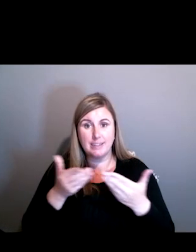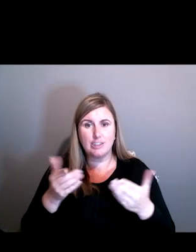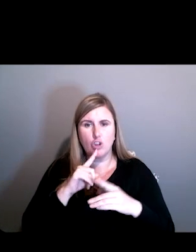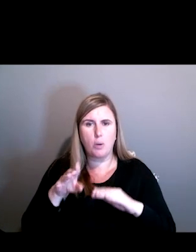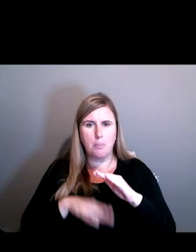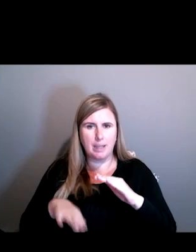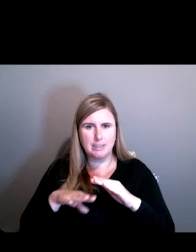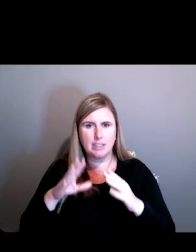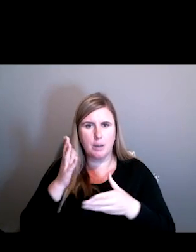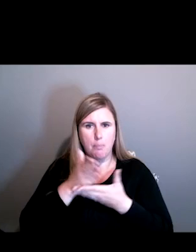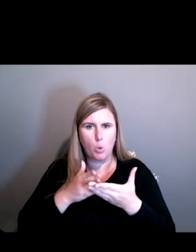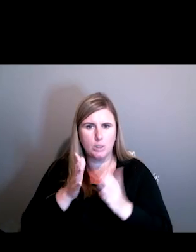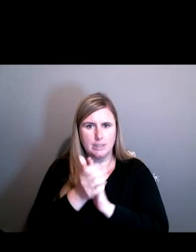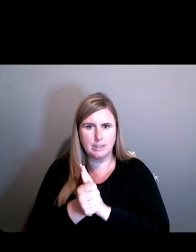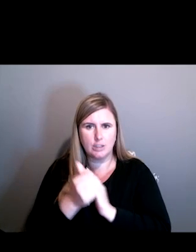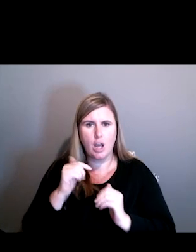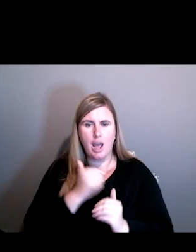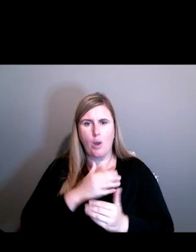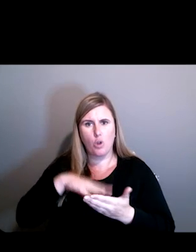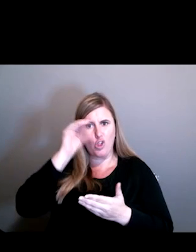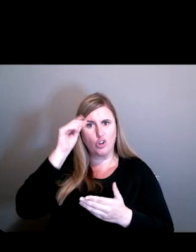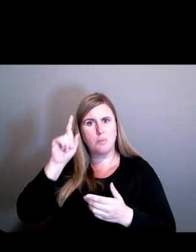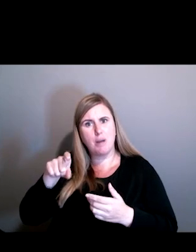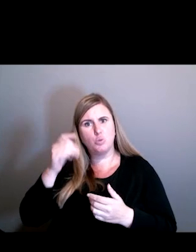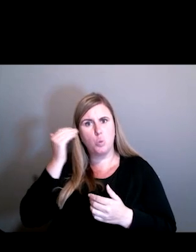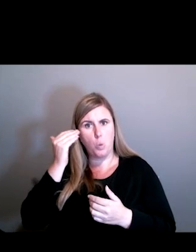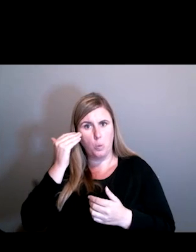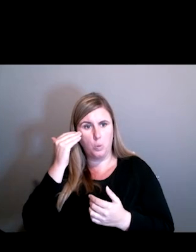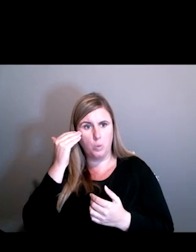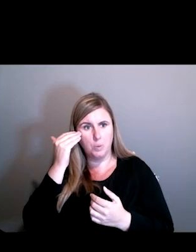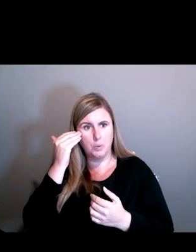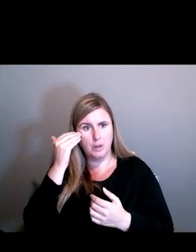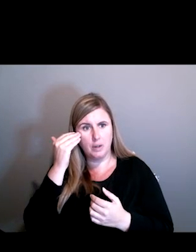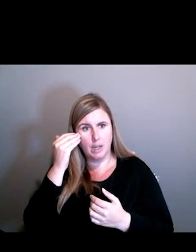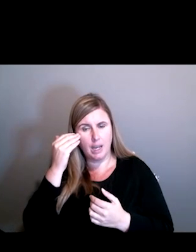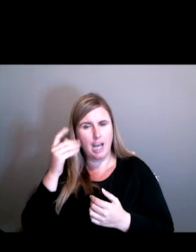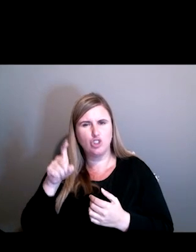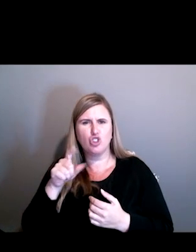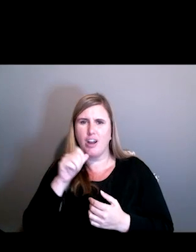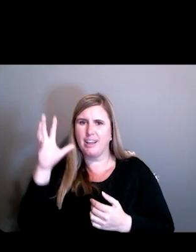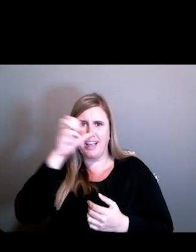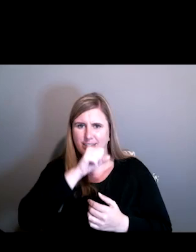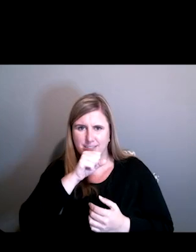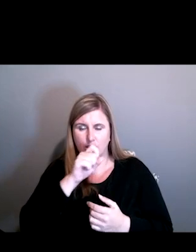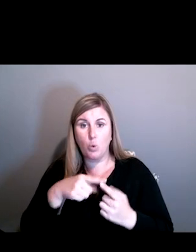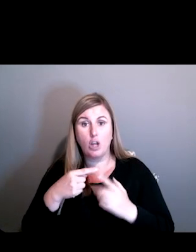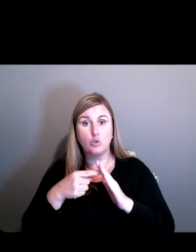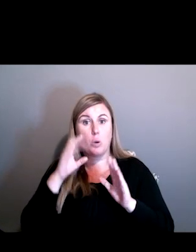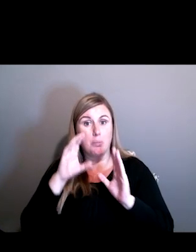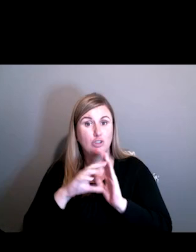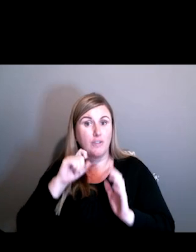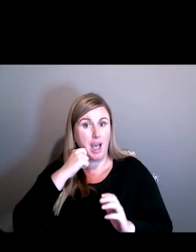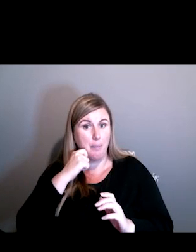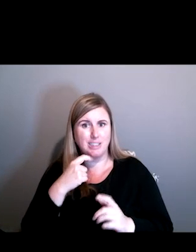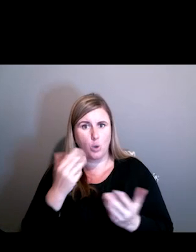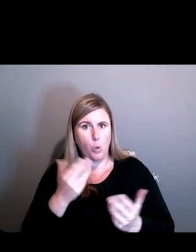considered errors, because these things are basic component skills that our learners must know and shouldn't guess